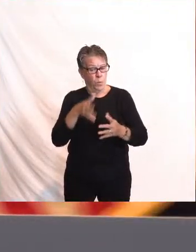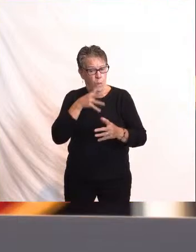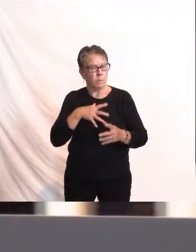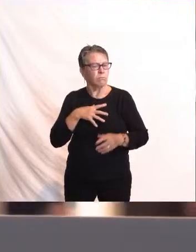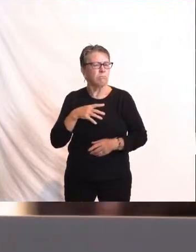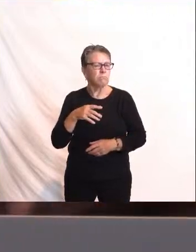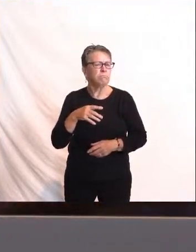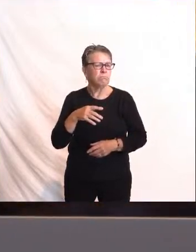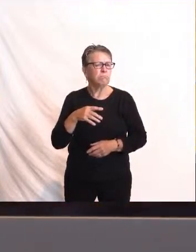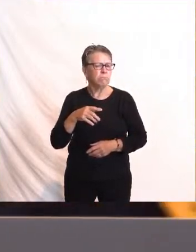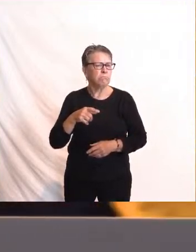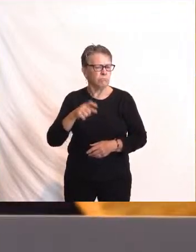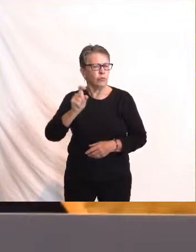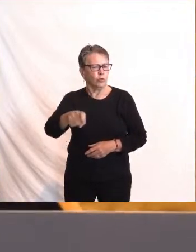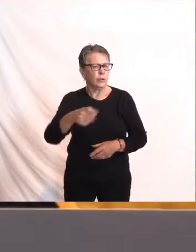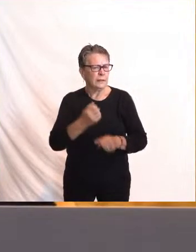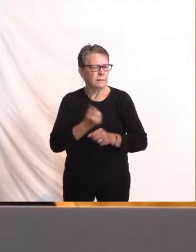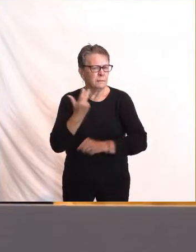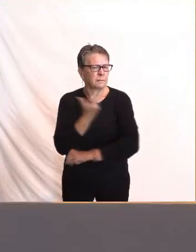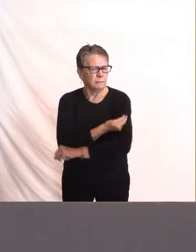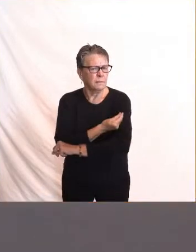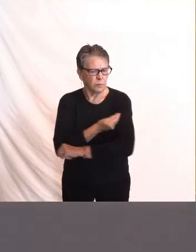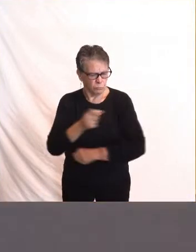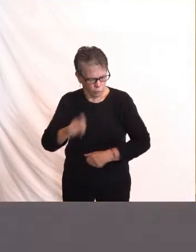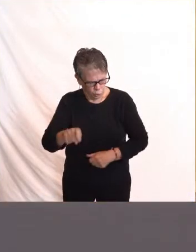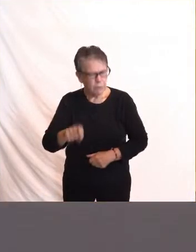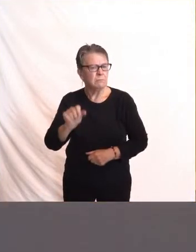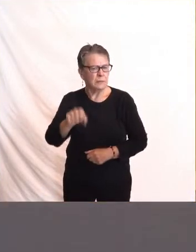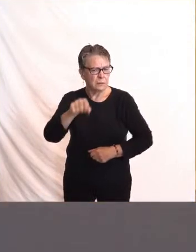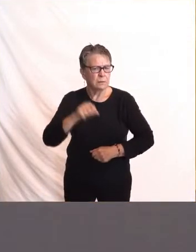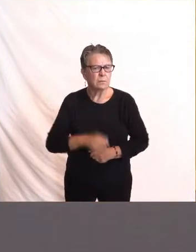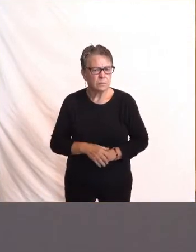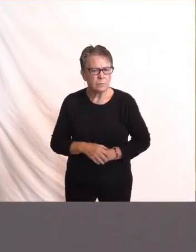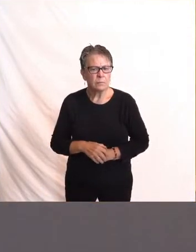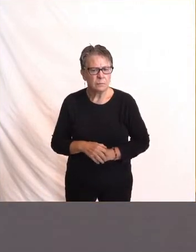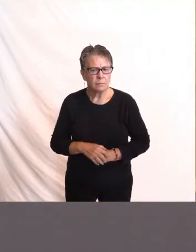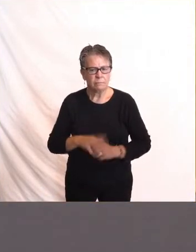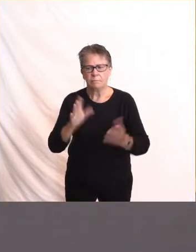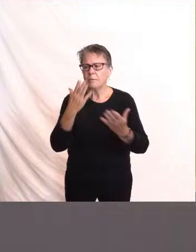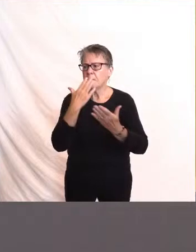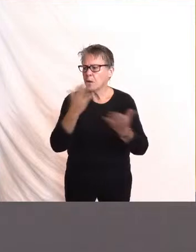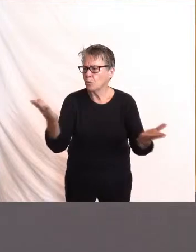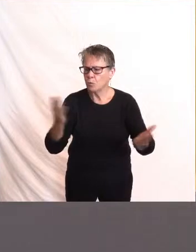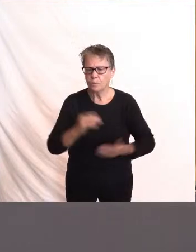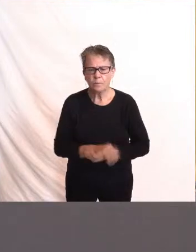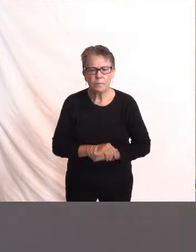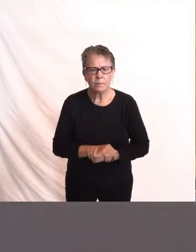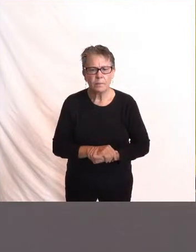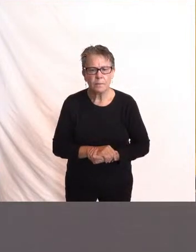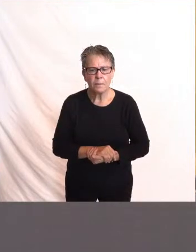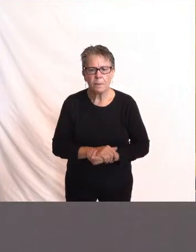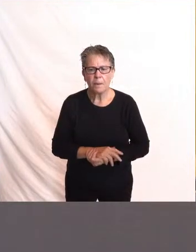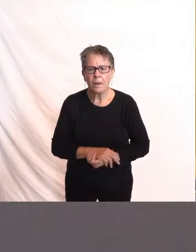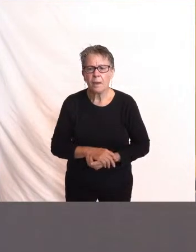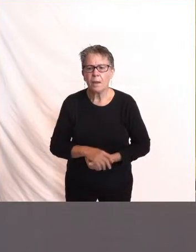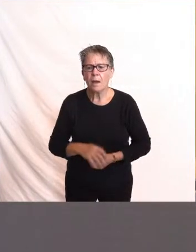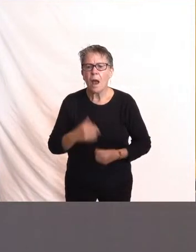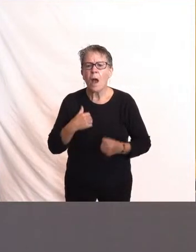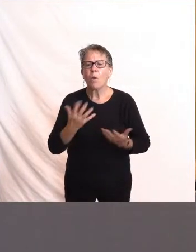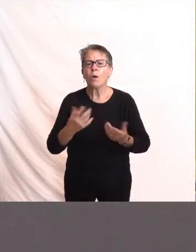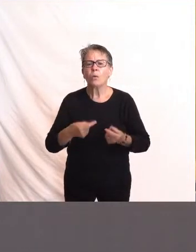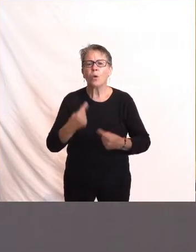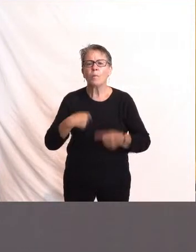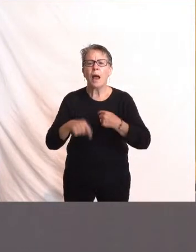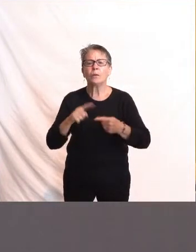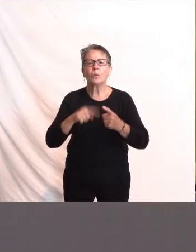you for that, and Judy as well. And we'll leave it there. I want to go back just to the Thanksgiving question you asked,